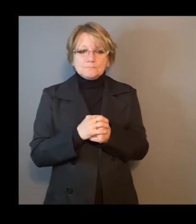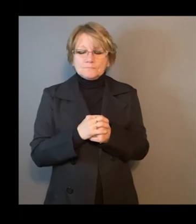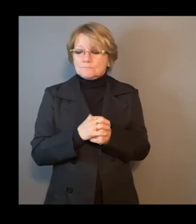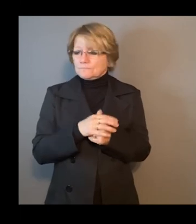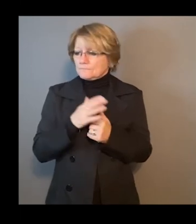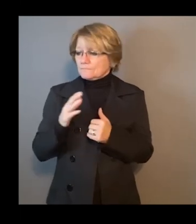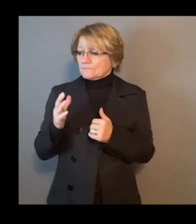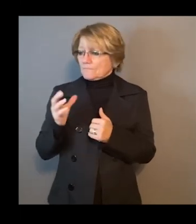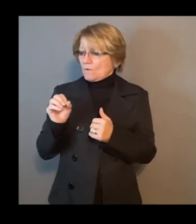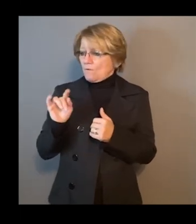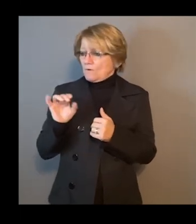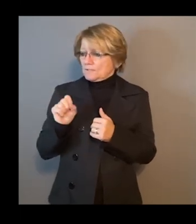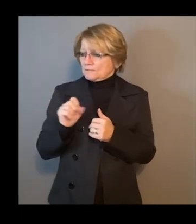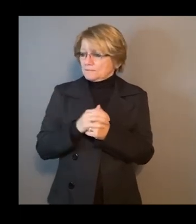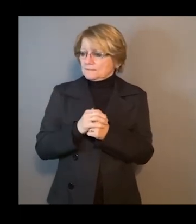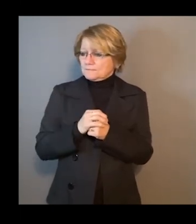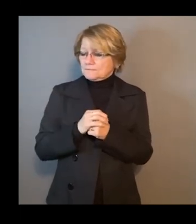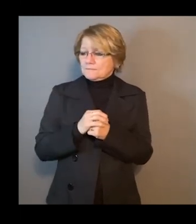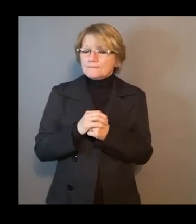Others?